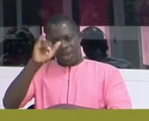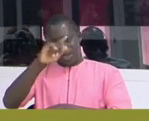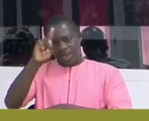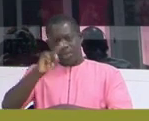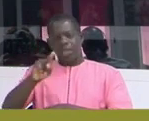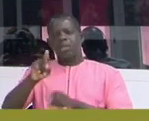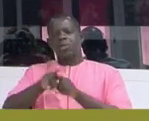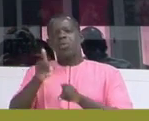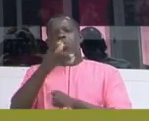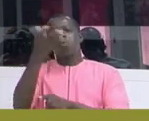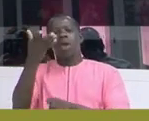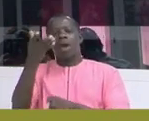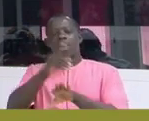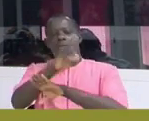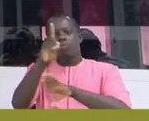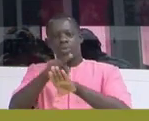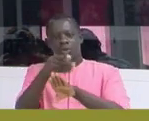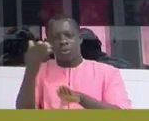I said where